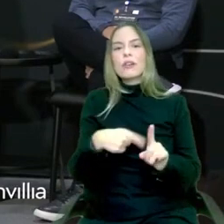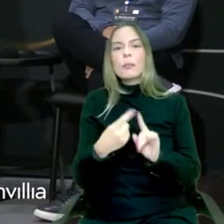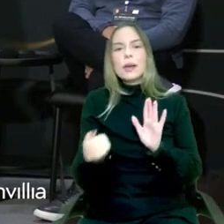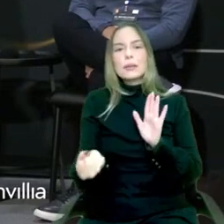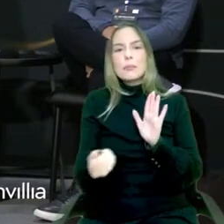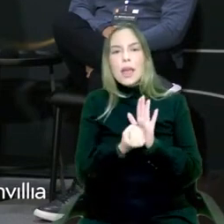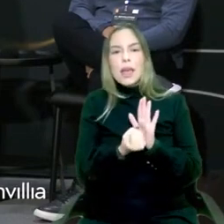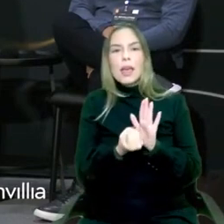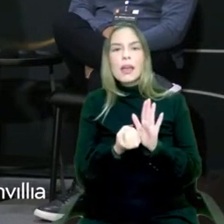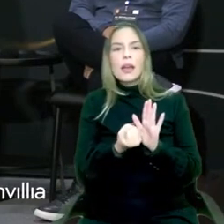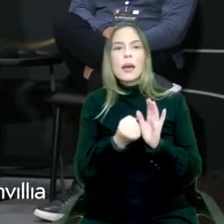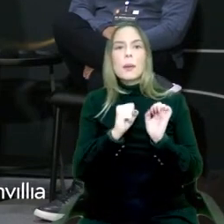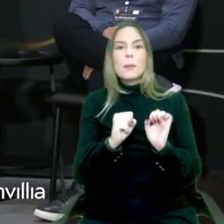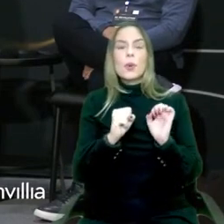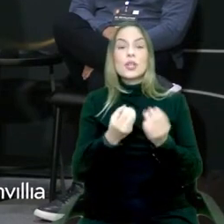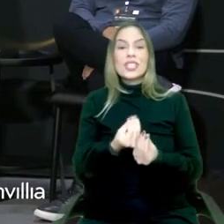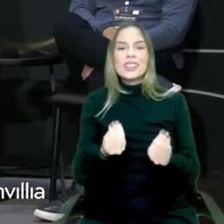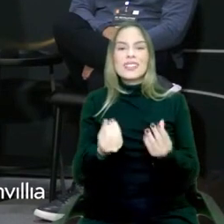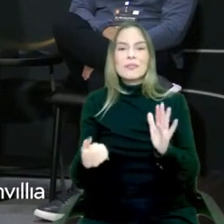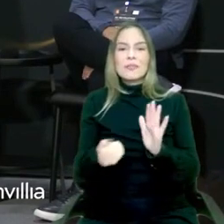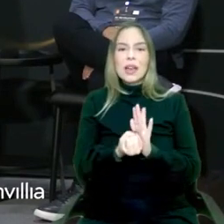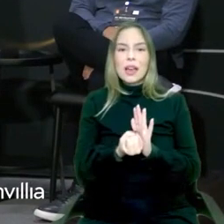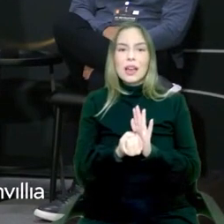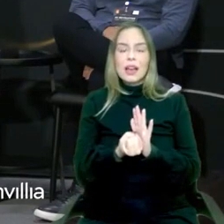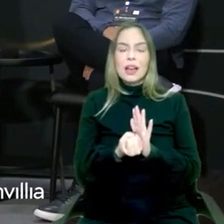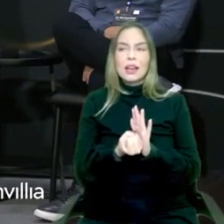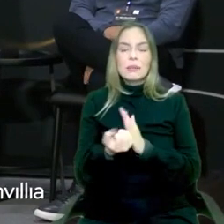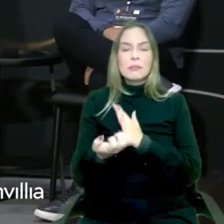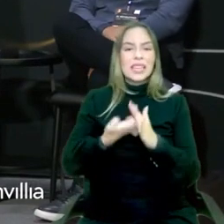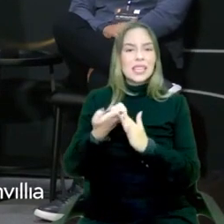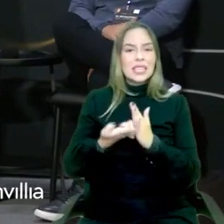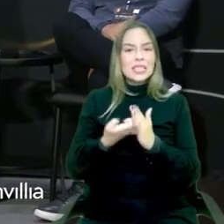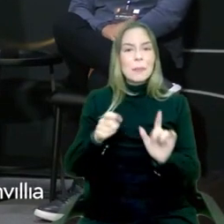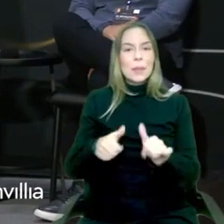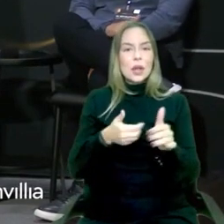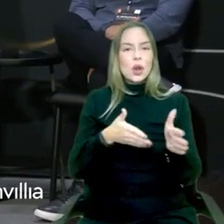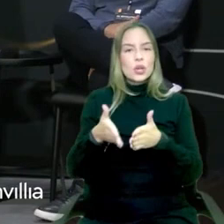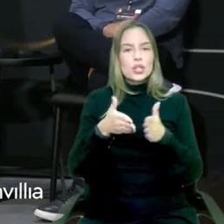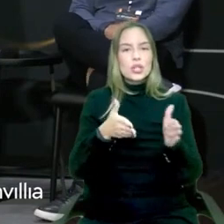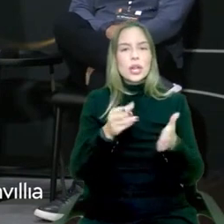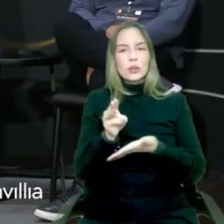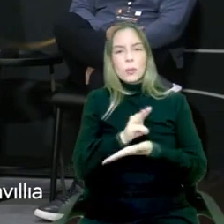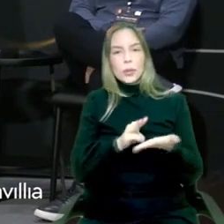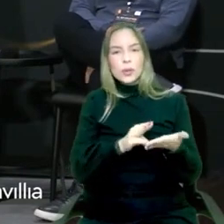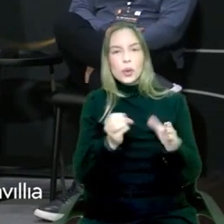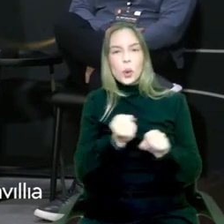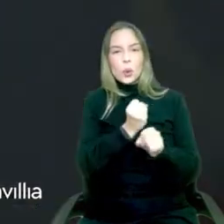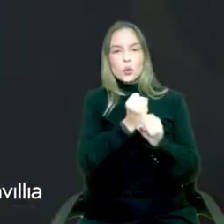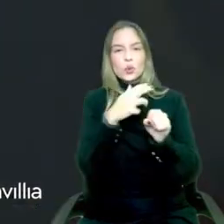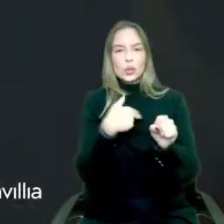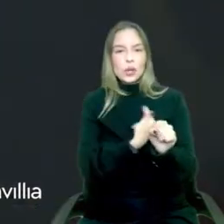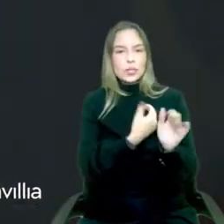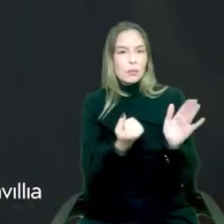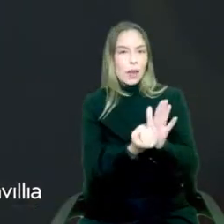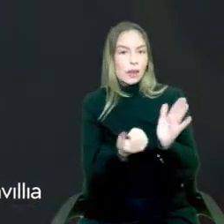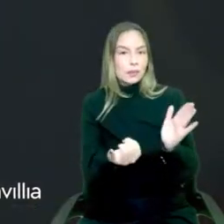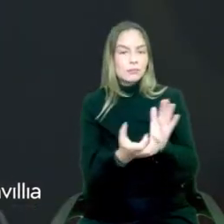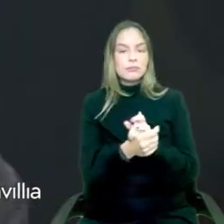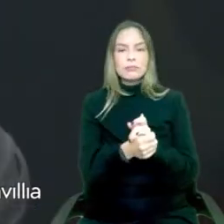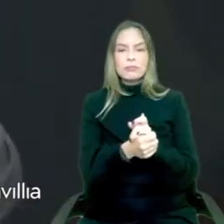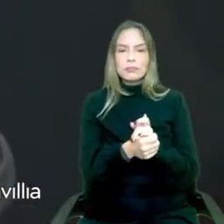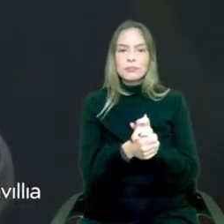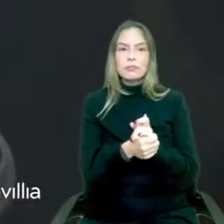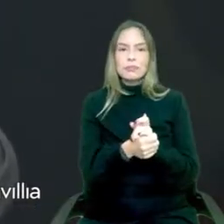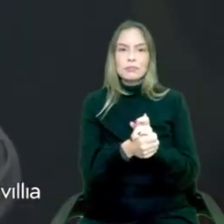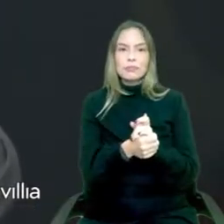a better way we should be approaching on how to build our brands? Yeah, so we work